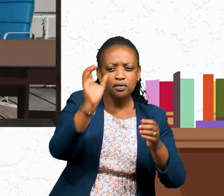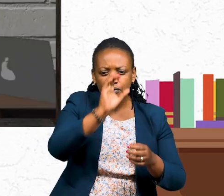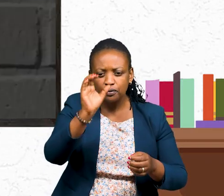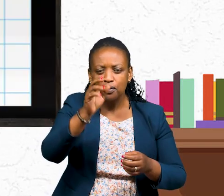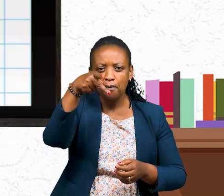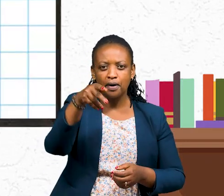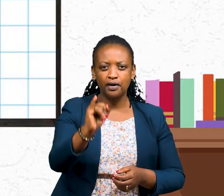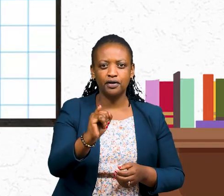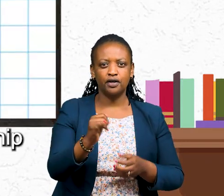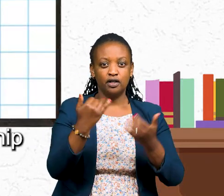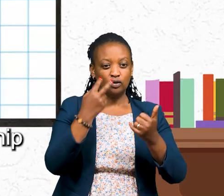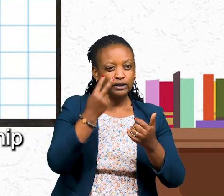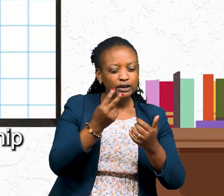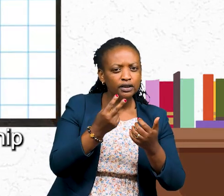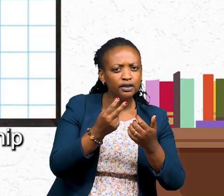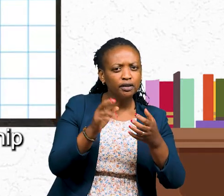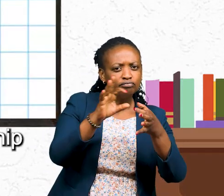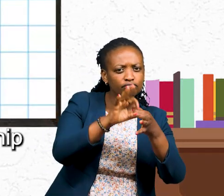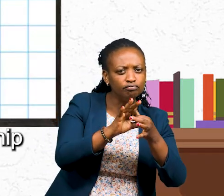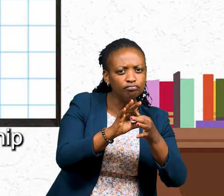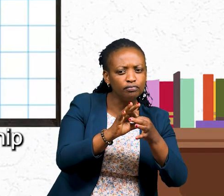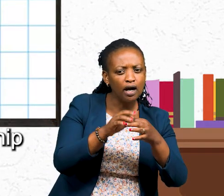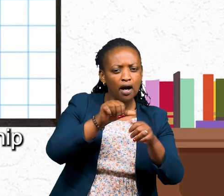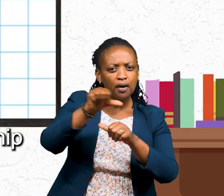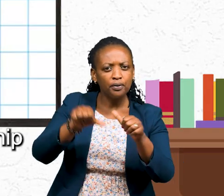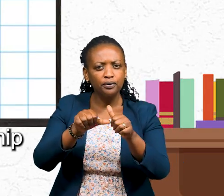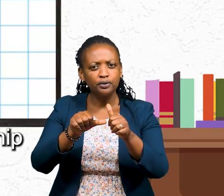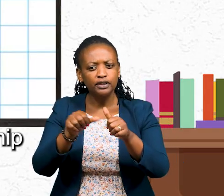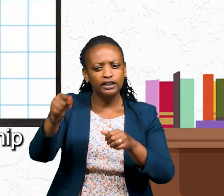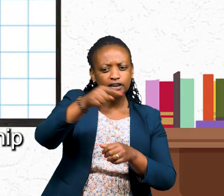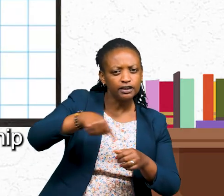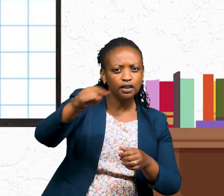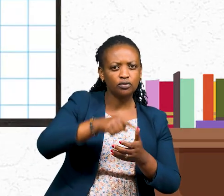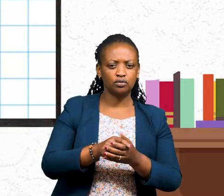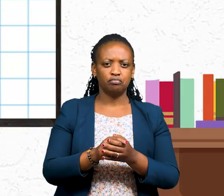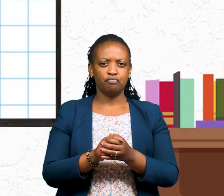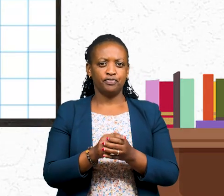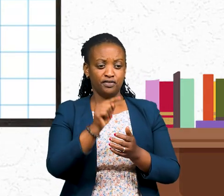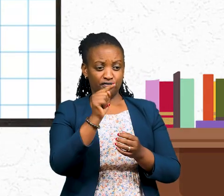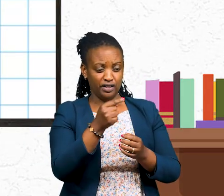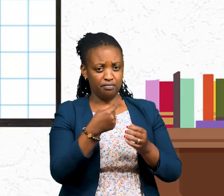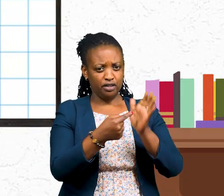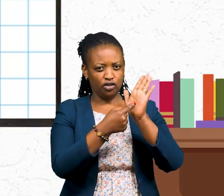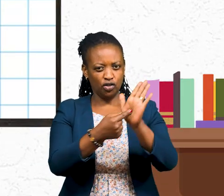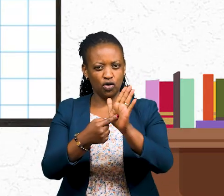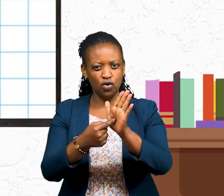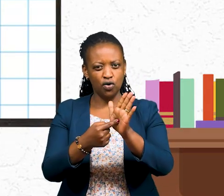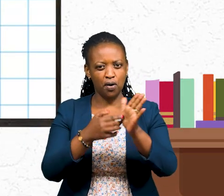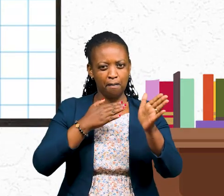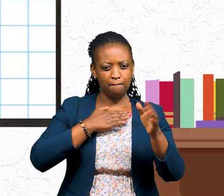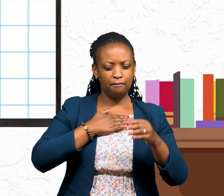Pi. We're going to be looking at the relationship between a couple parts of our circle. First, I'm going to